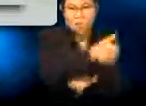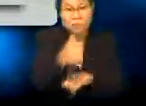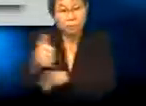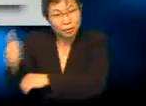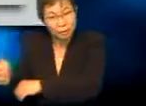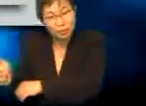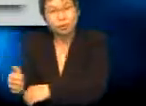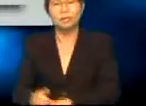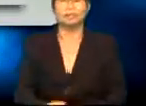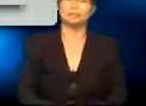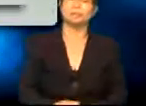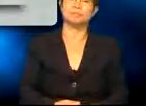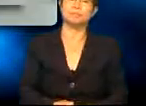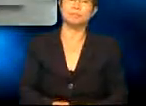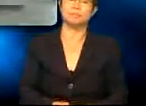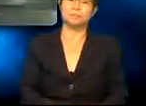themselves.